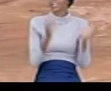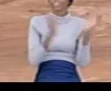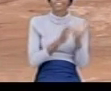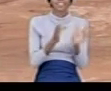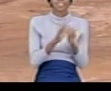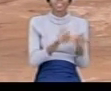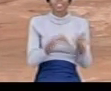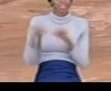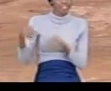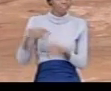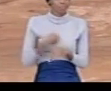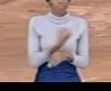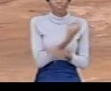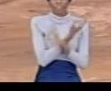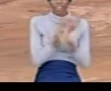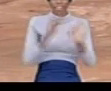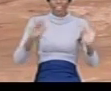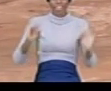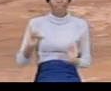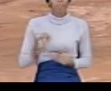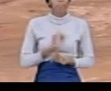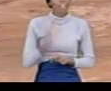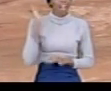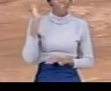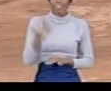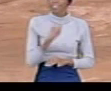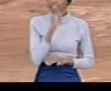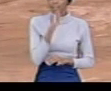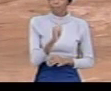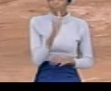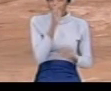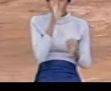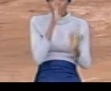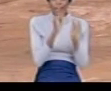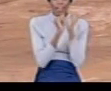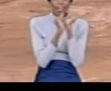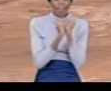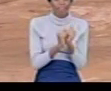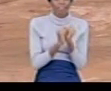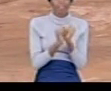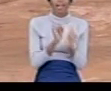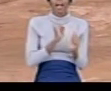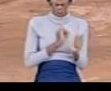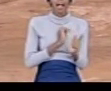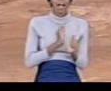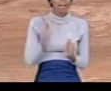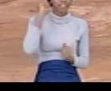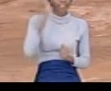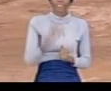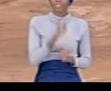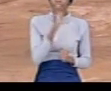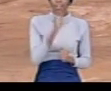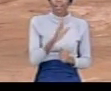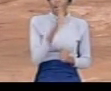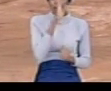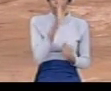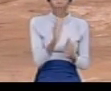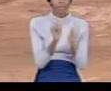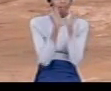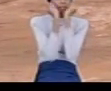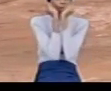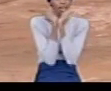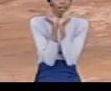bound. Jesus set me free. I cannot be bound. I cannot